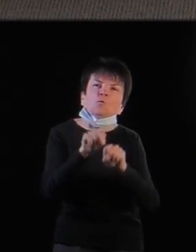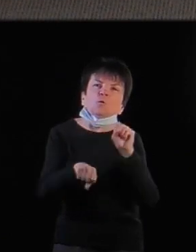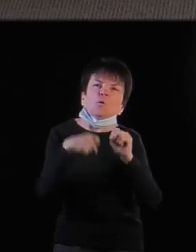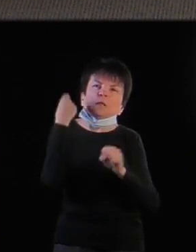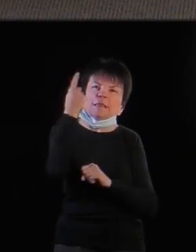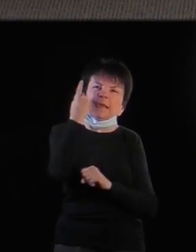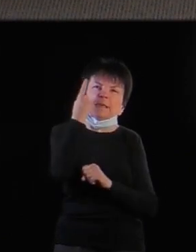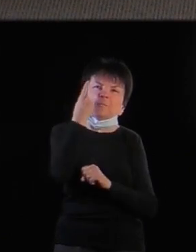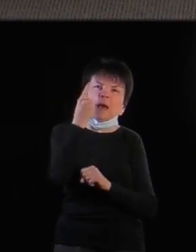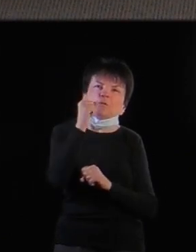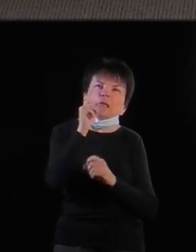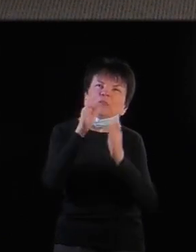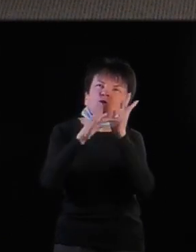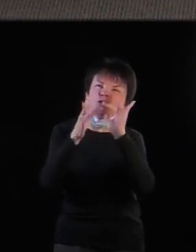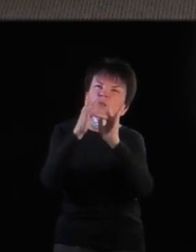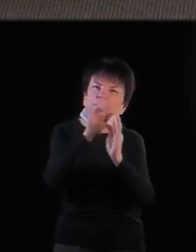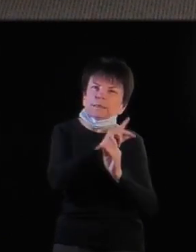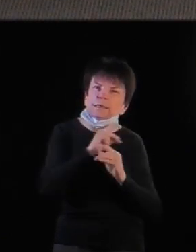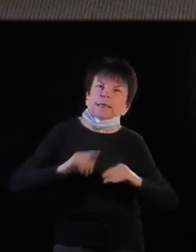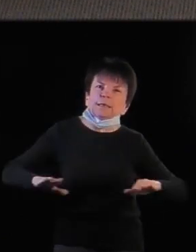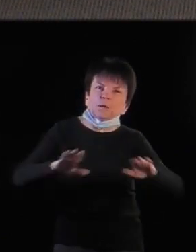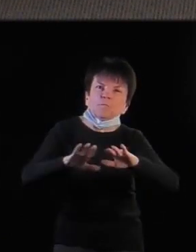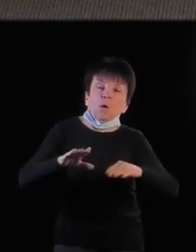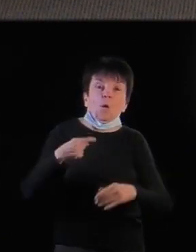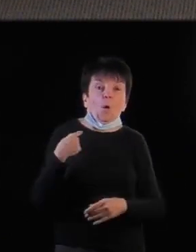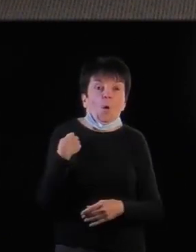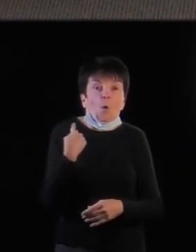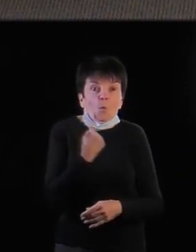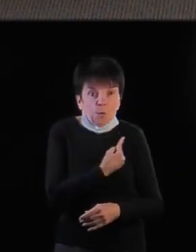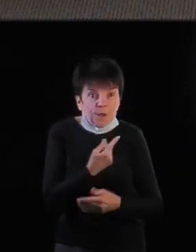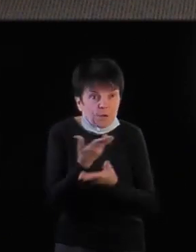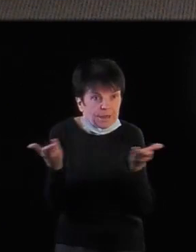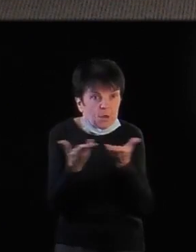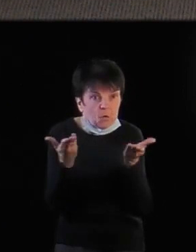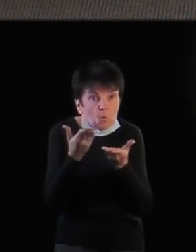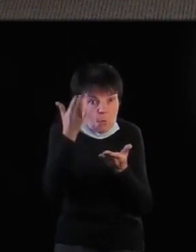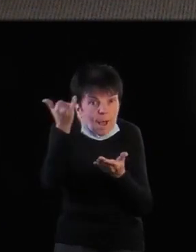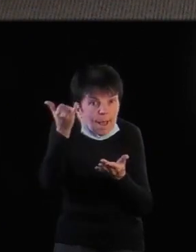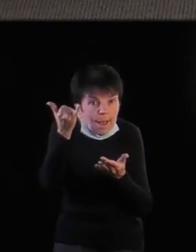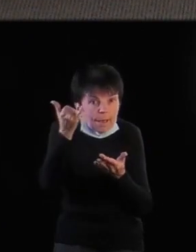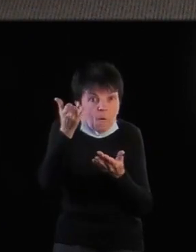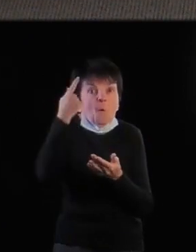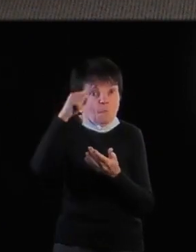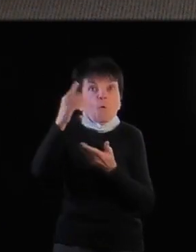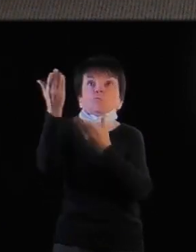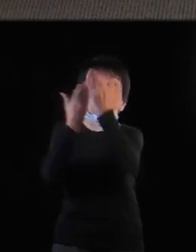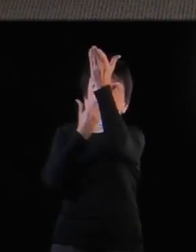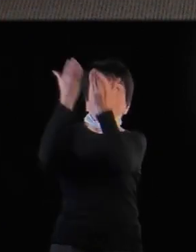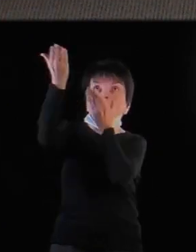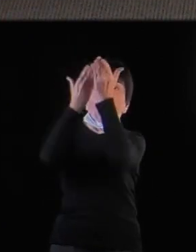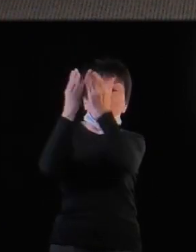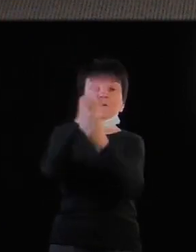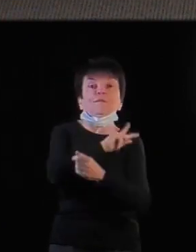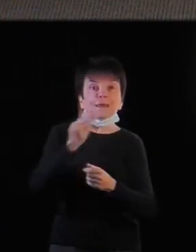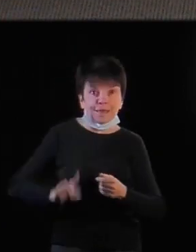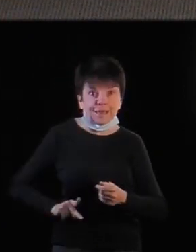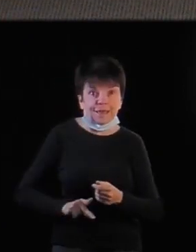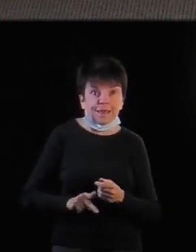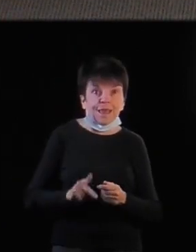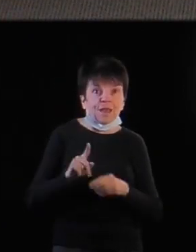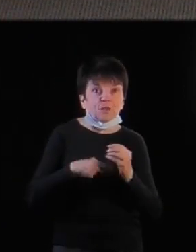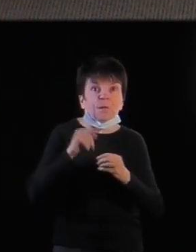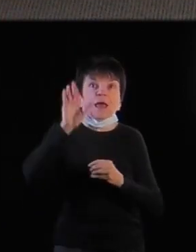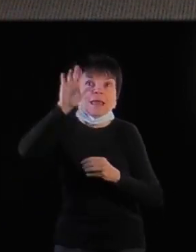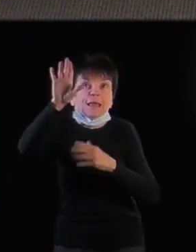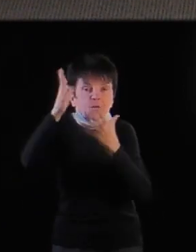we must realize we are here to serve the king. It's about his domain. It's about his will. It's about his desires.